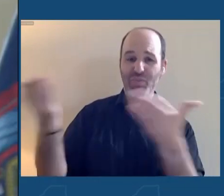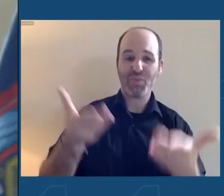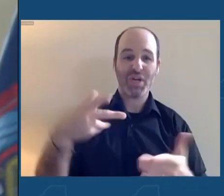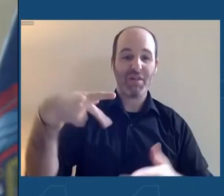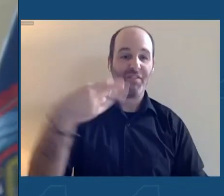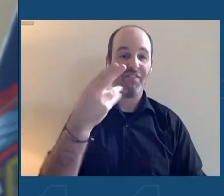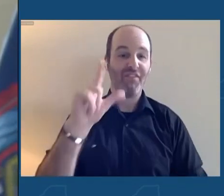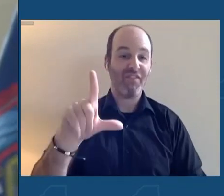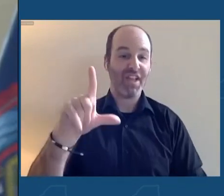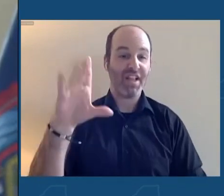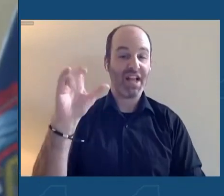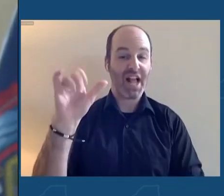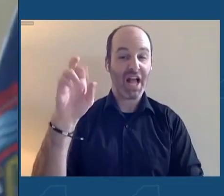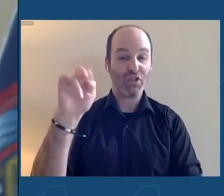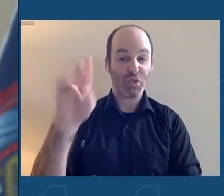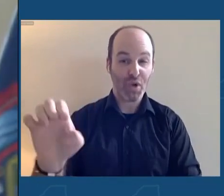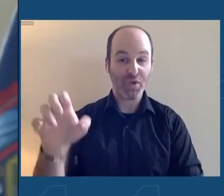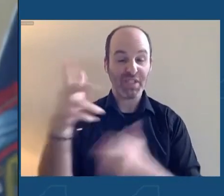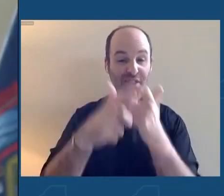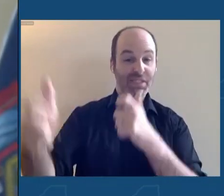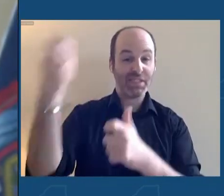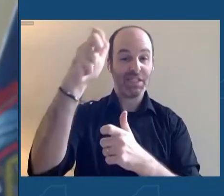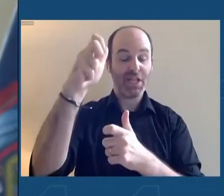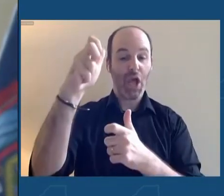the Airport Authority.